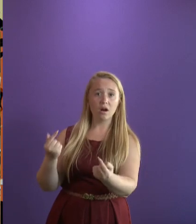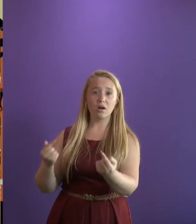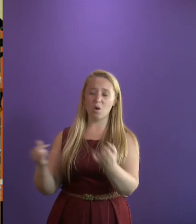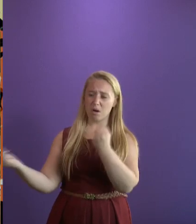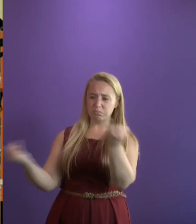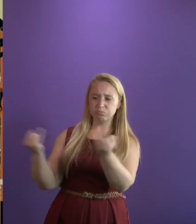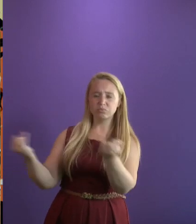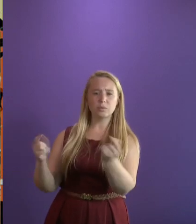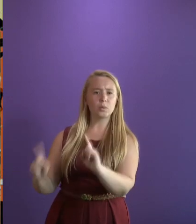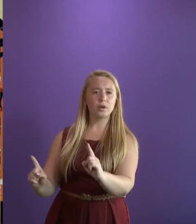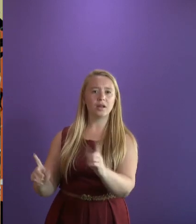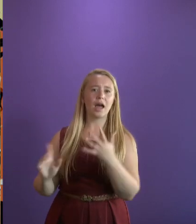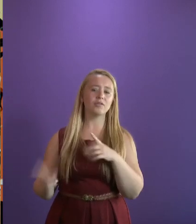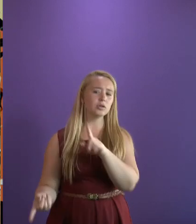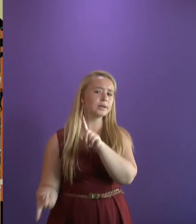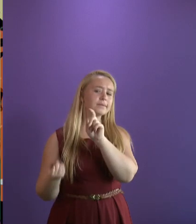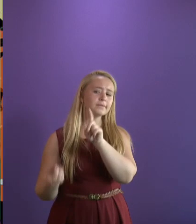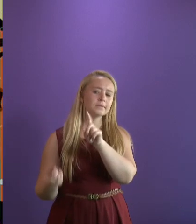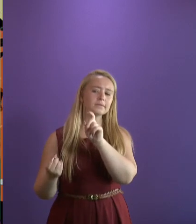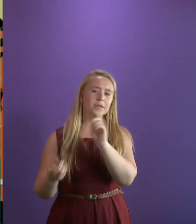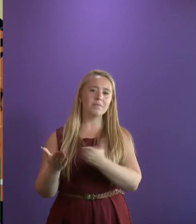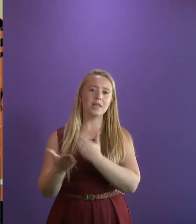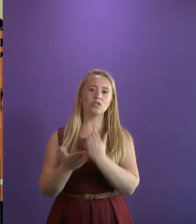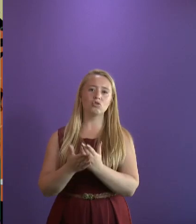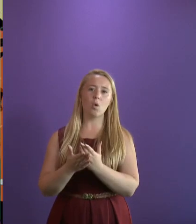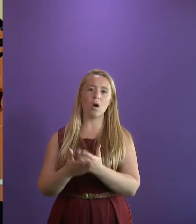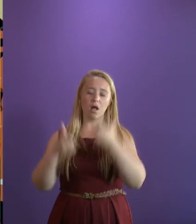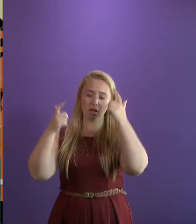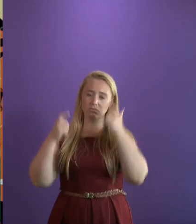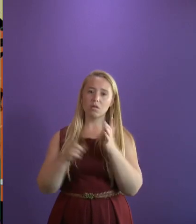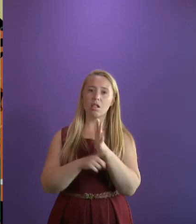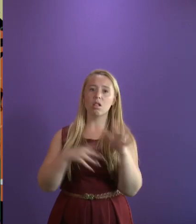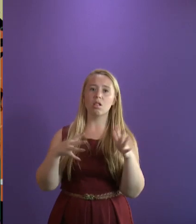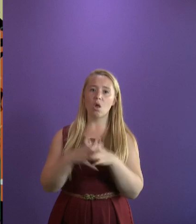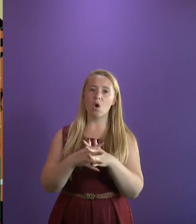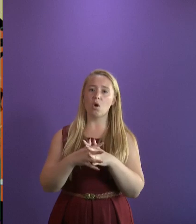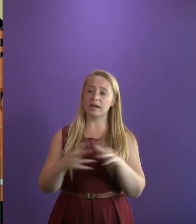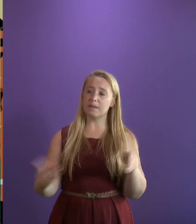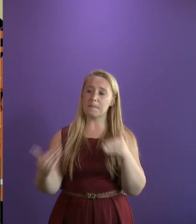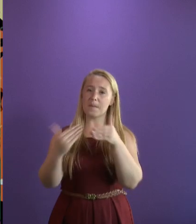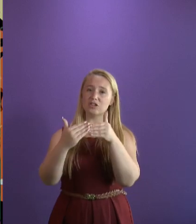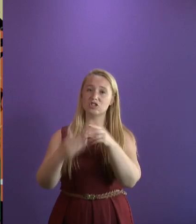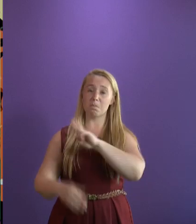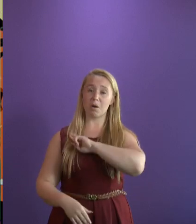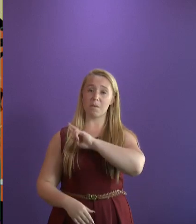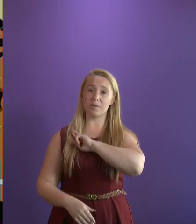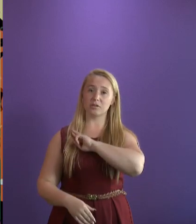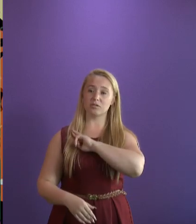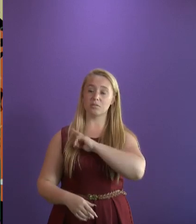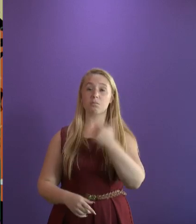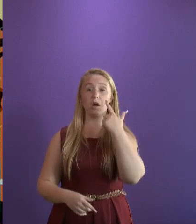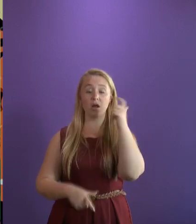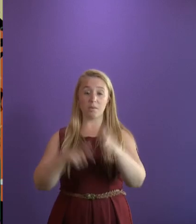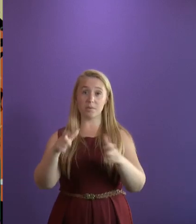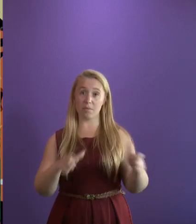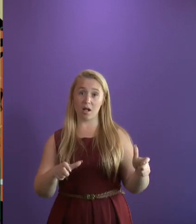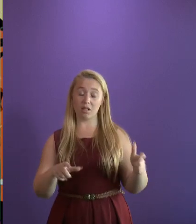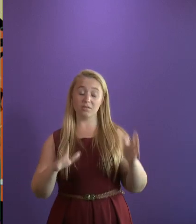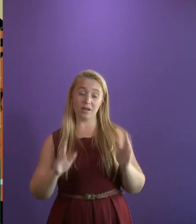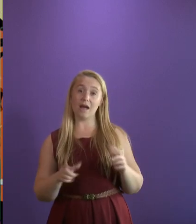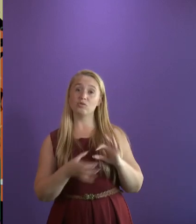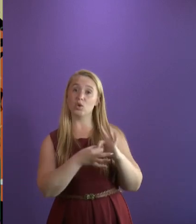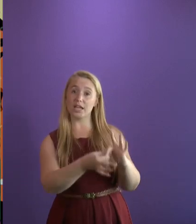pale? So I think keep listening, keep making sure our legislation is fit for purpose, but mostly keep engaging with our young people who are living it. Because when